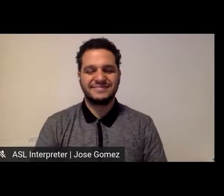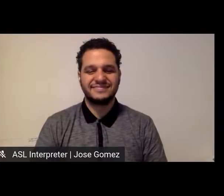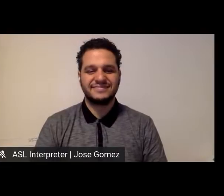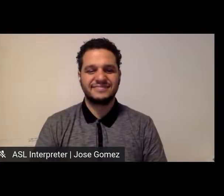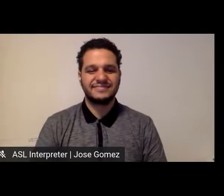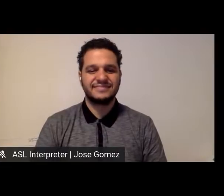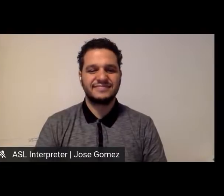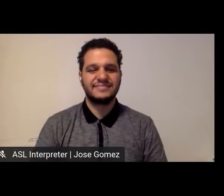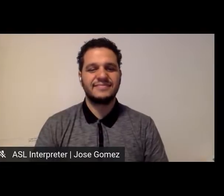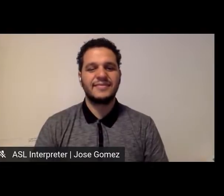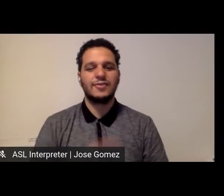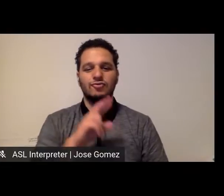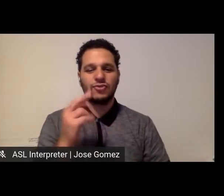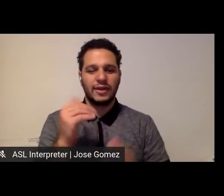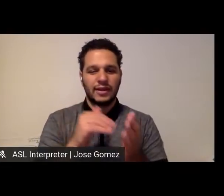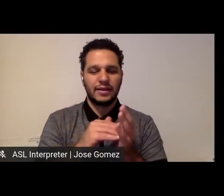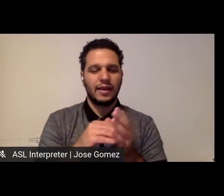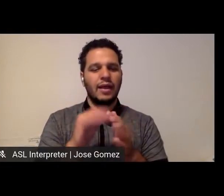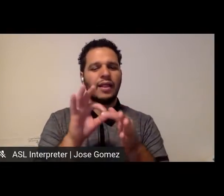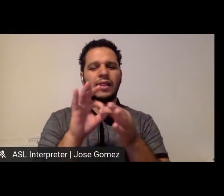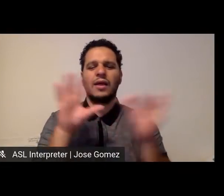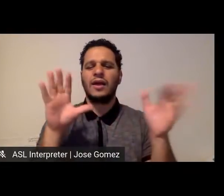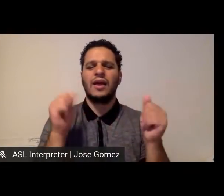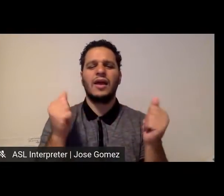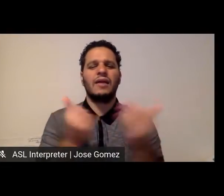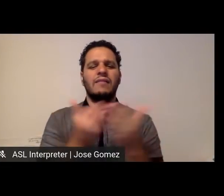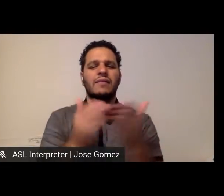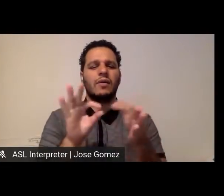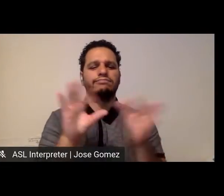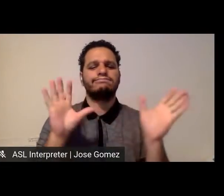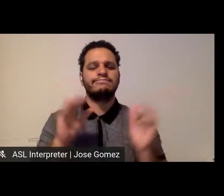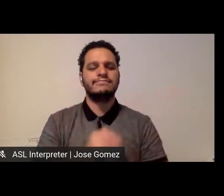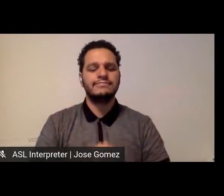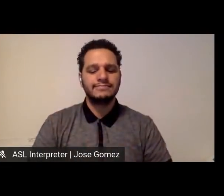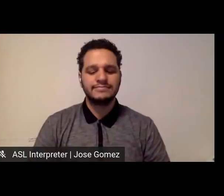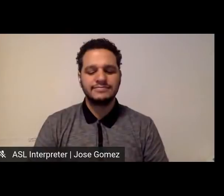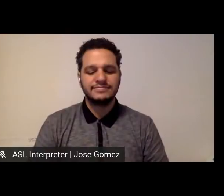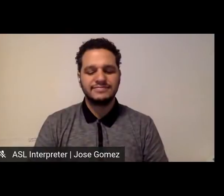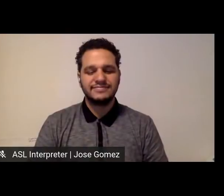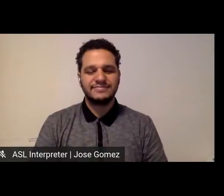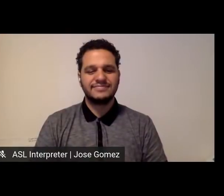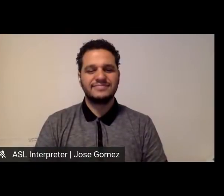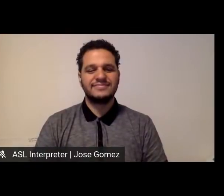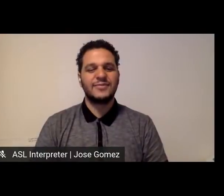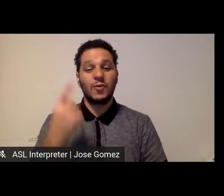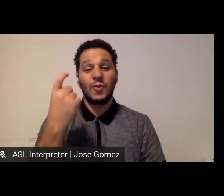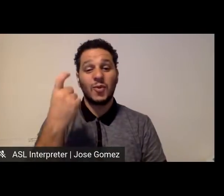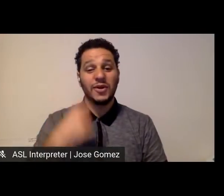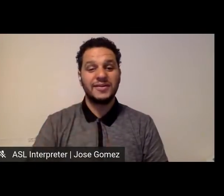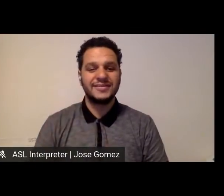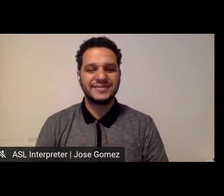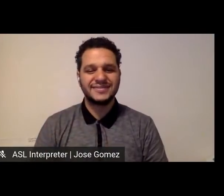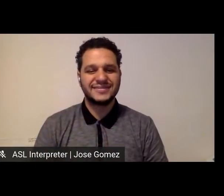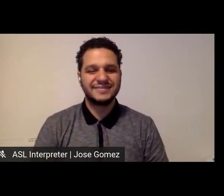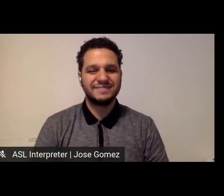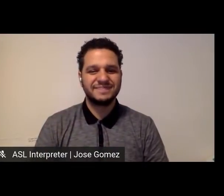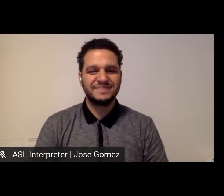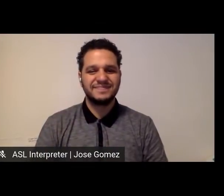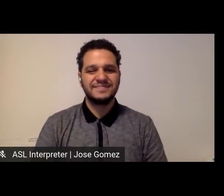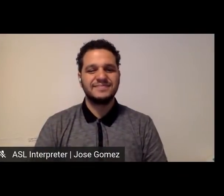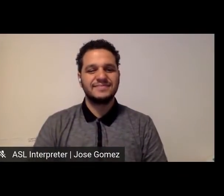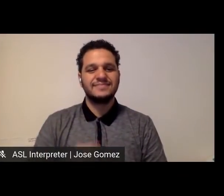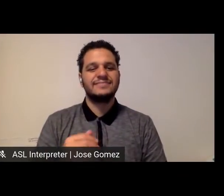right, back, left, and down. One more, right,